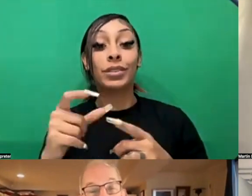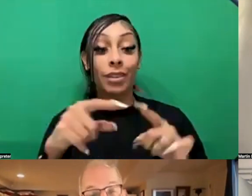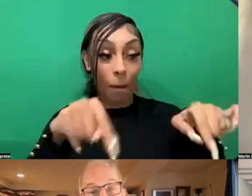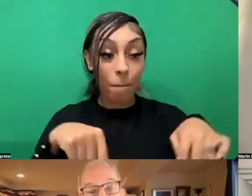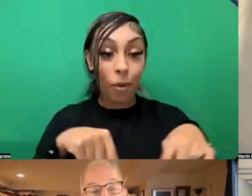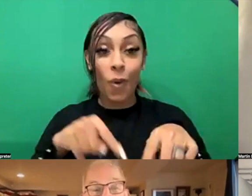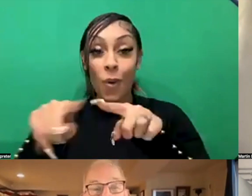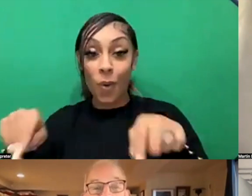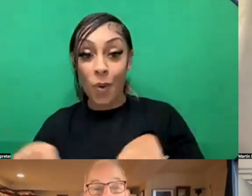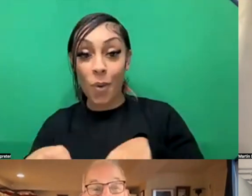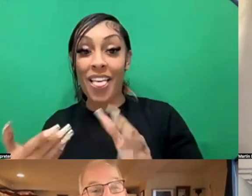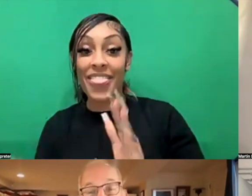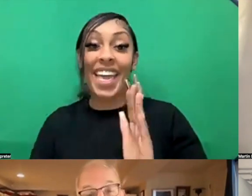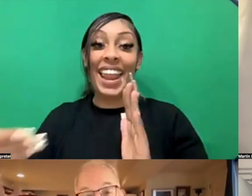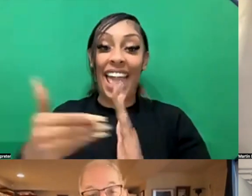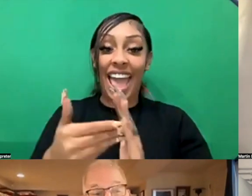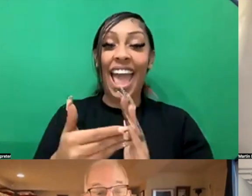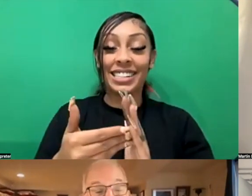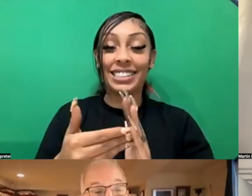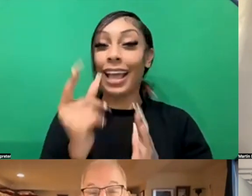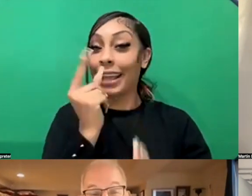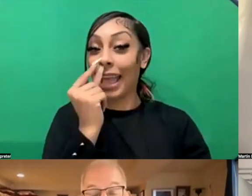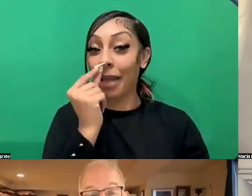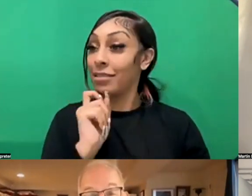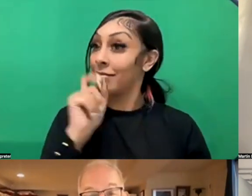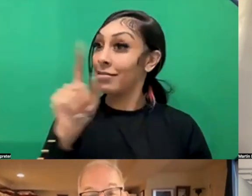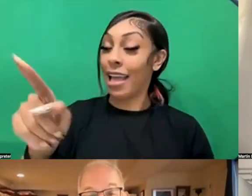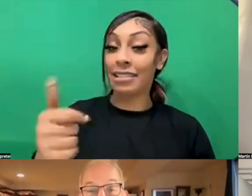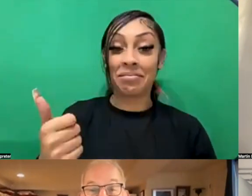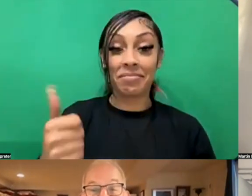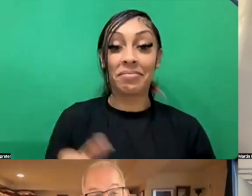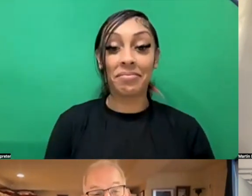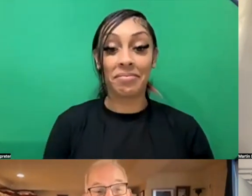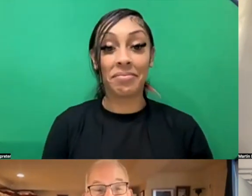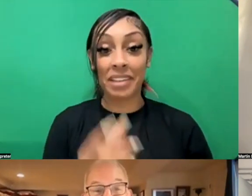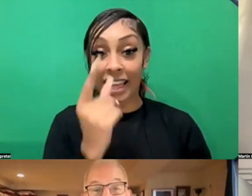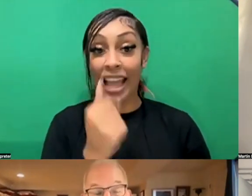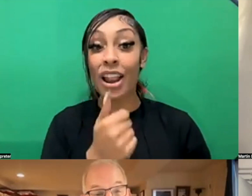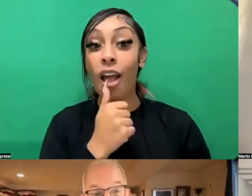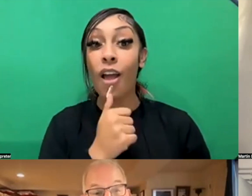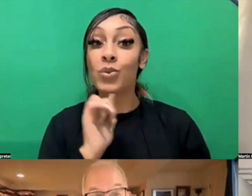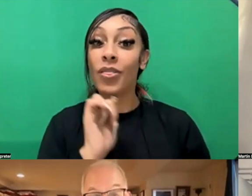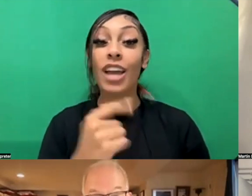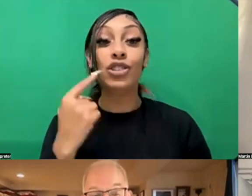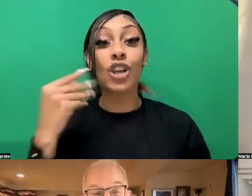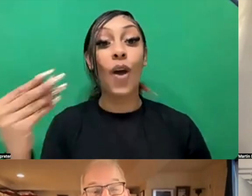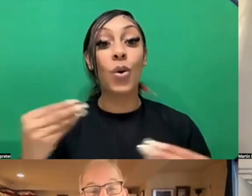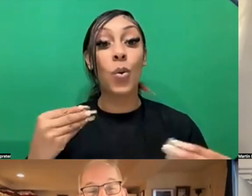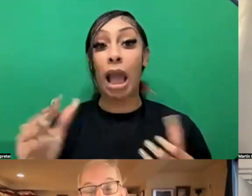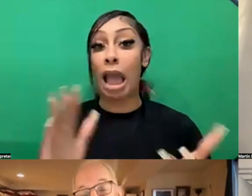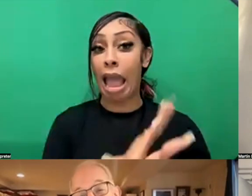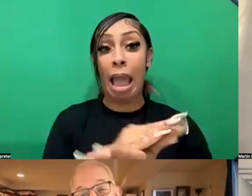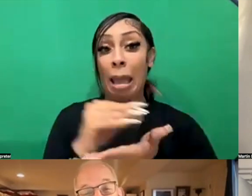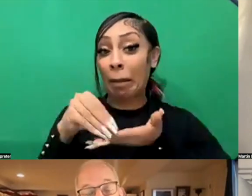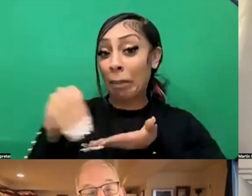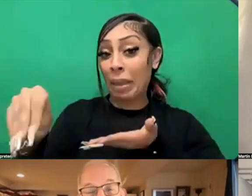and added MIDI capability. So I just sent them an email and said, could I use the software? And I'm happy to pay you for a little